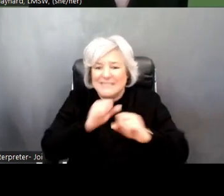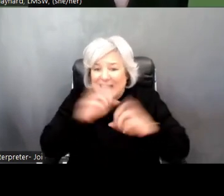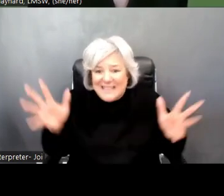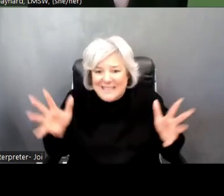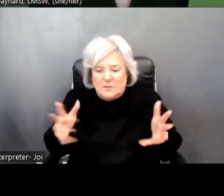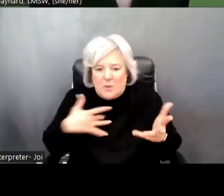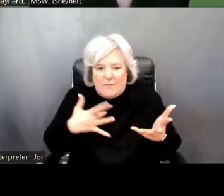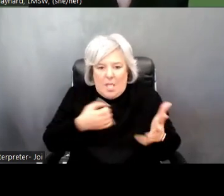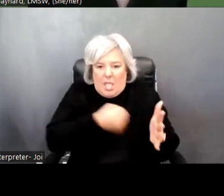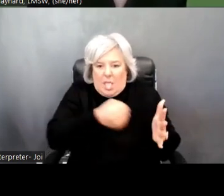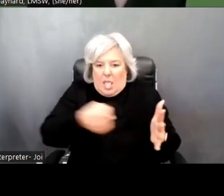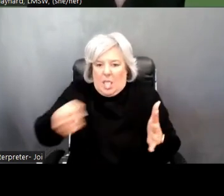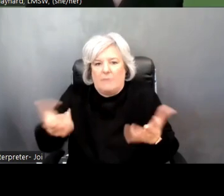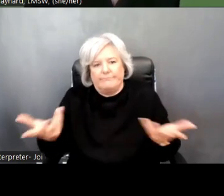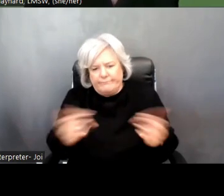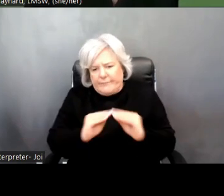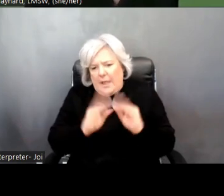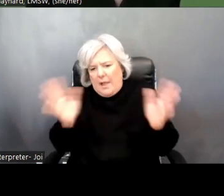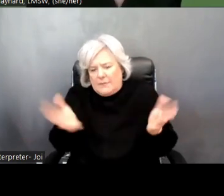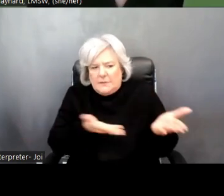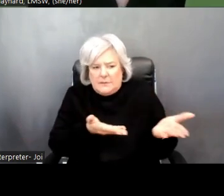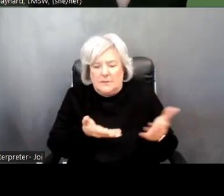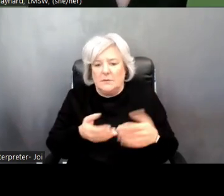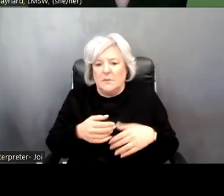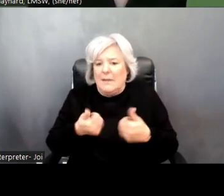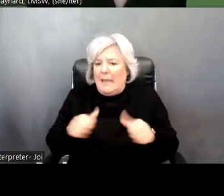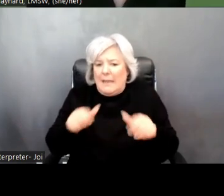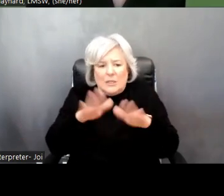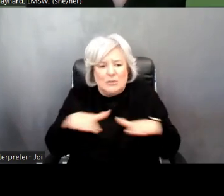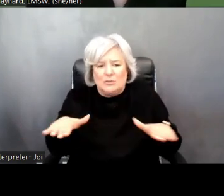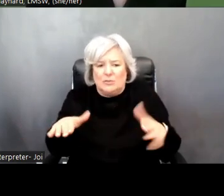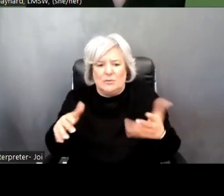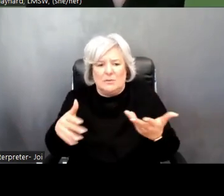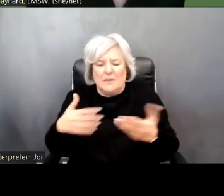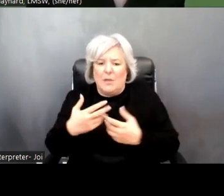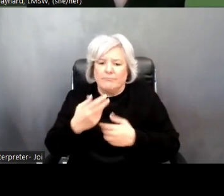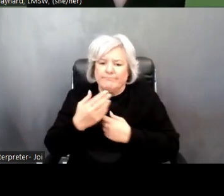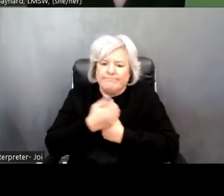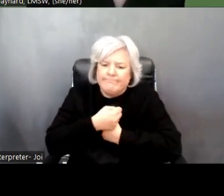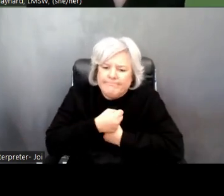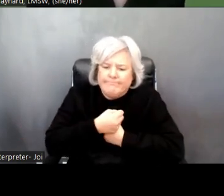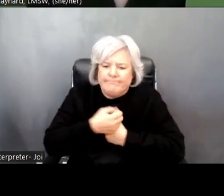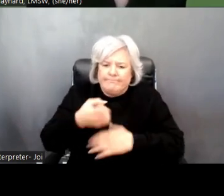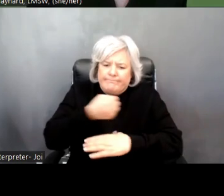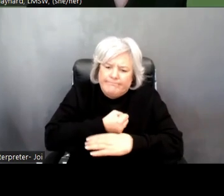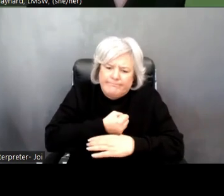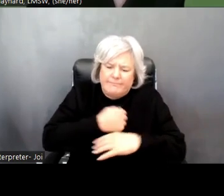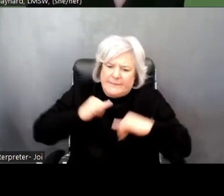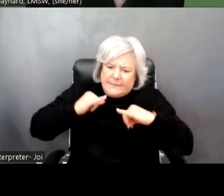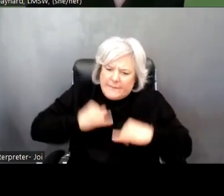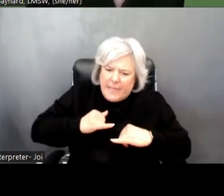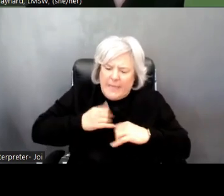expect, right? A child who has experienced poor nurture and impaired attachments can build new and